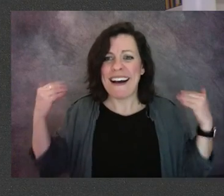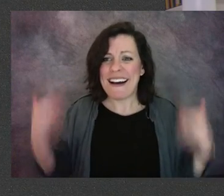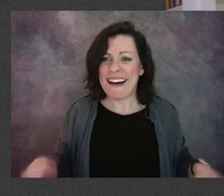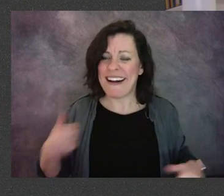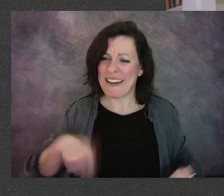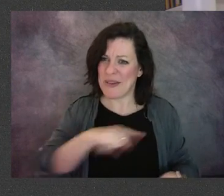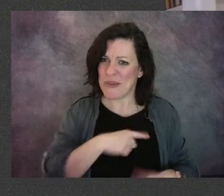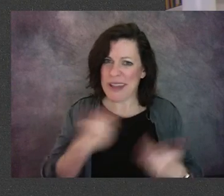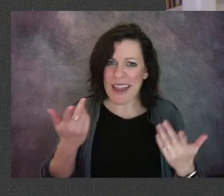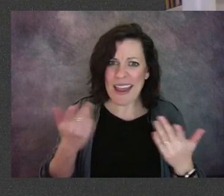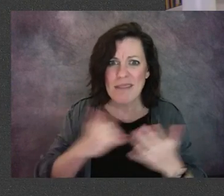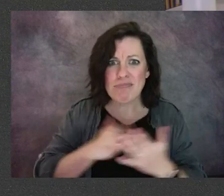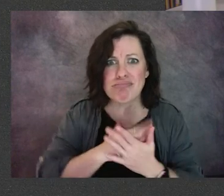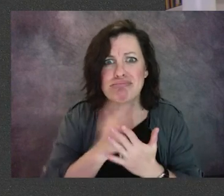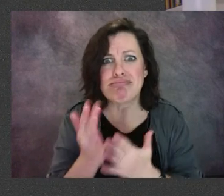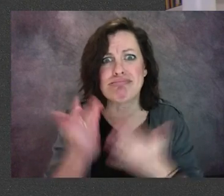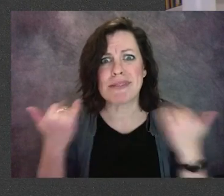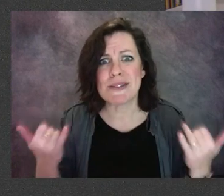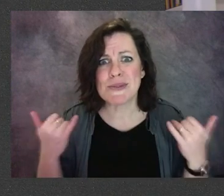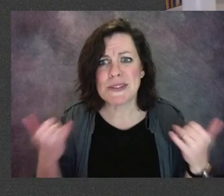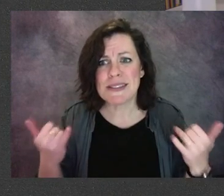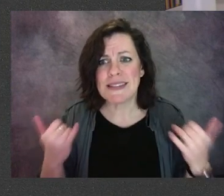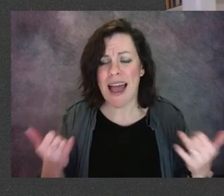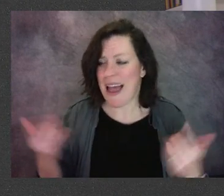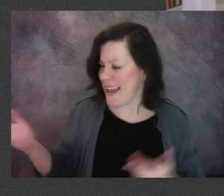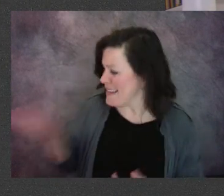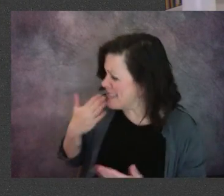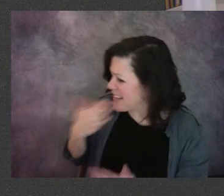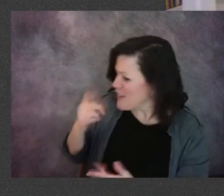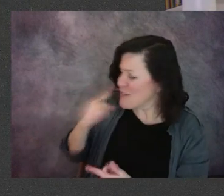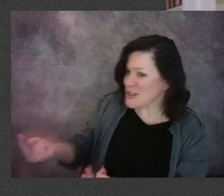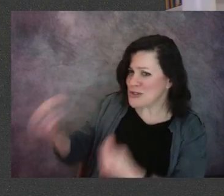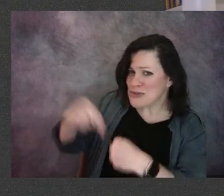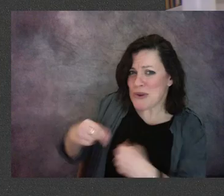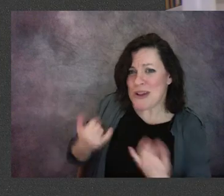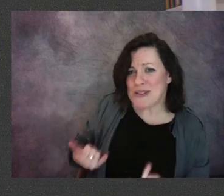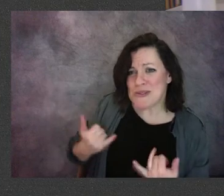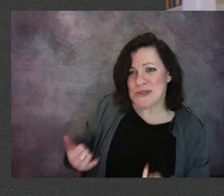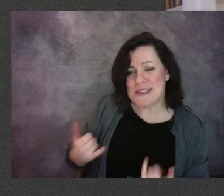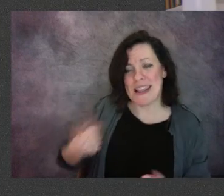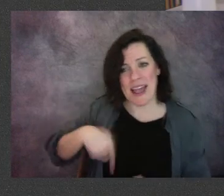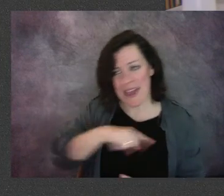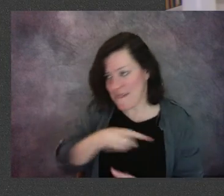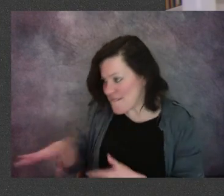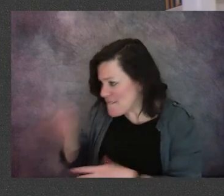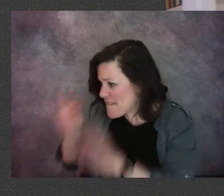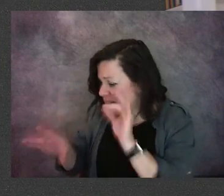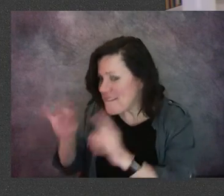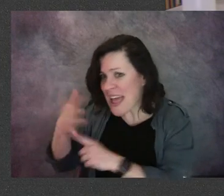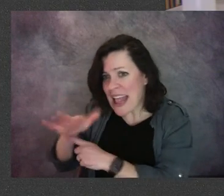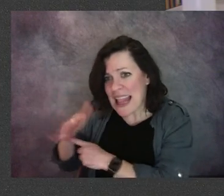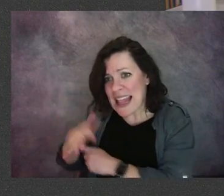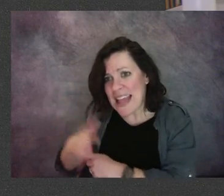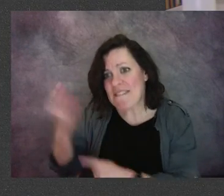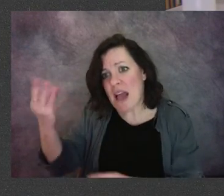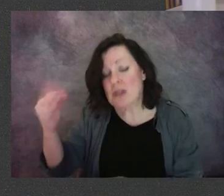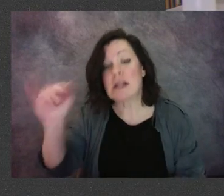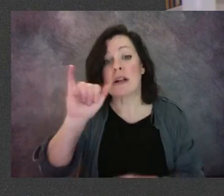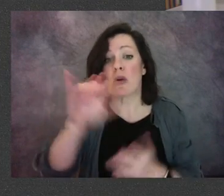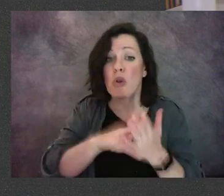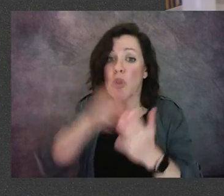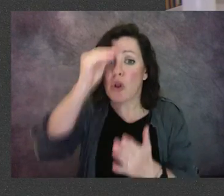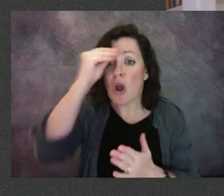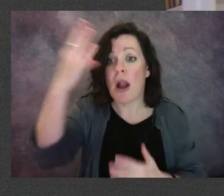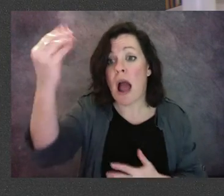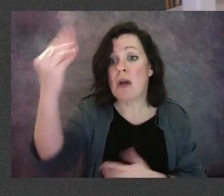lot accomplished today. Jean Marie, I'm so glad you were able to join us and bring these beautiful leaves that you found. We